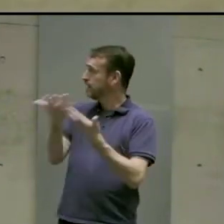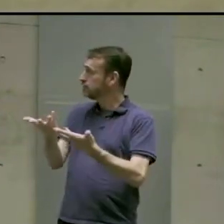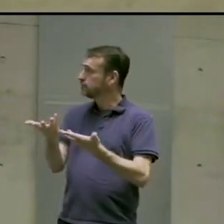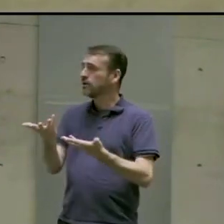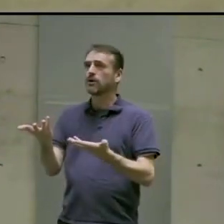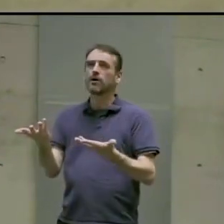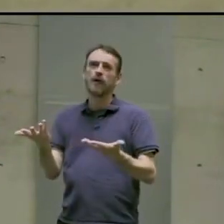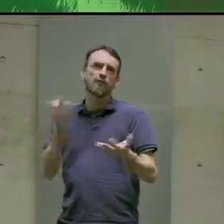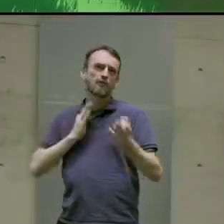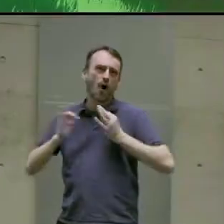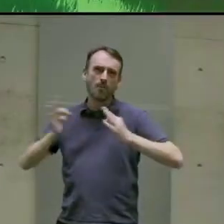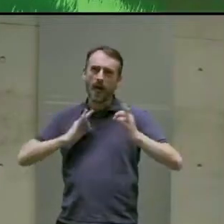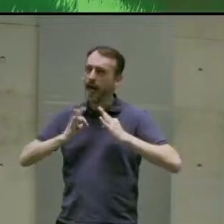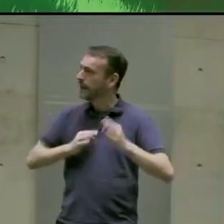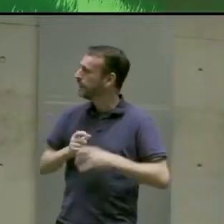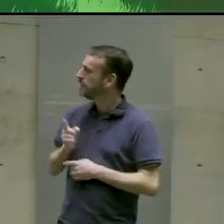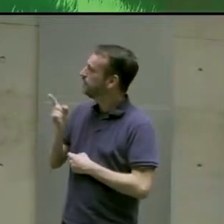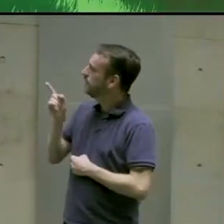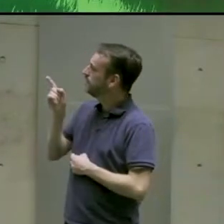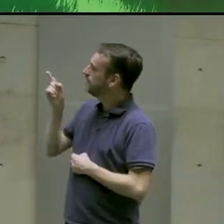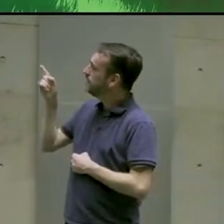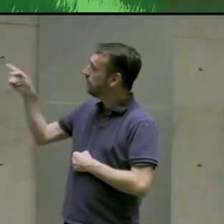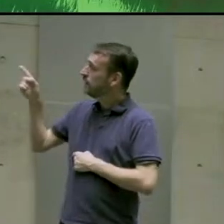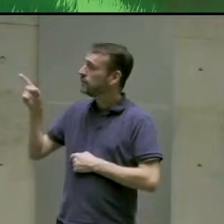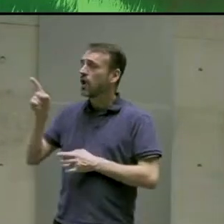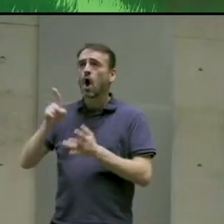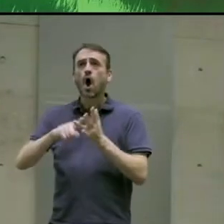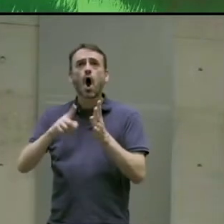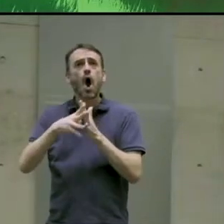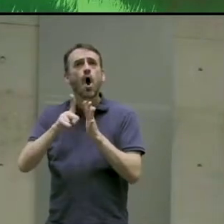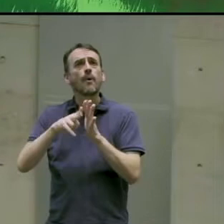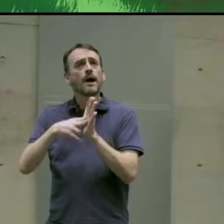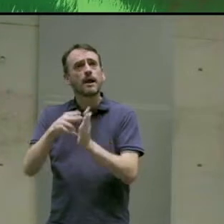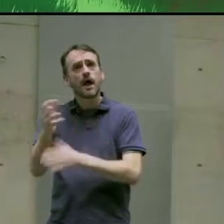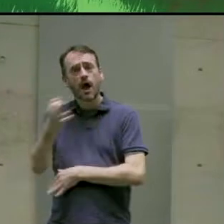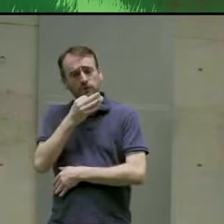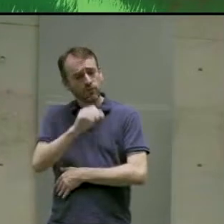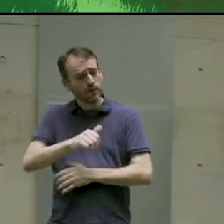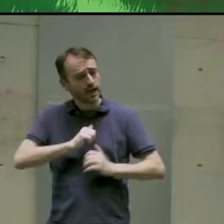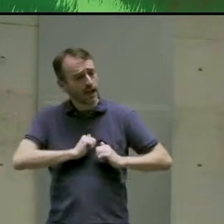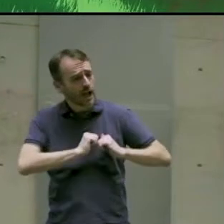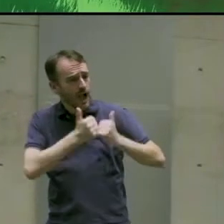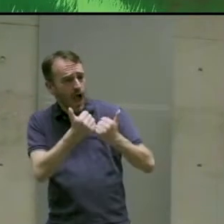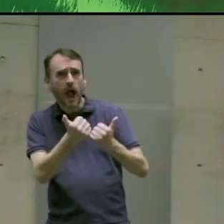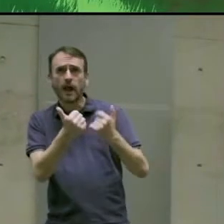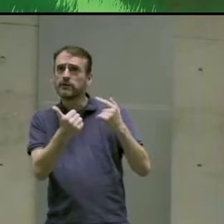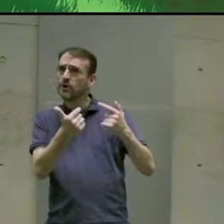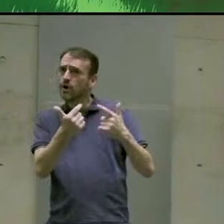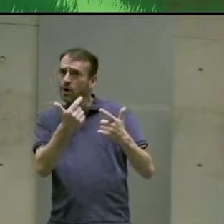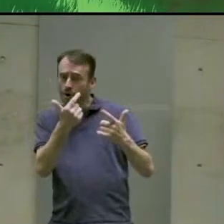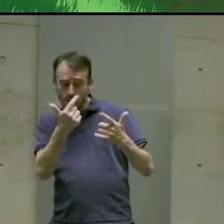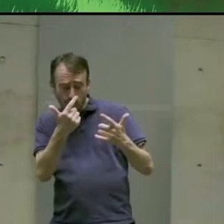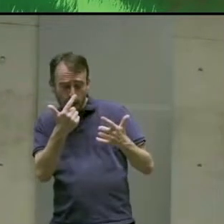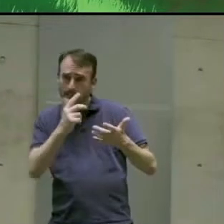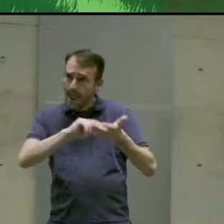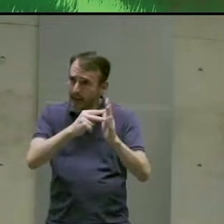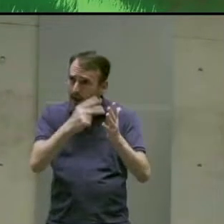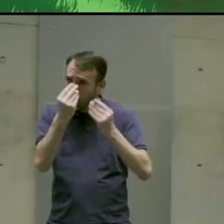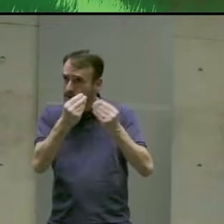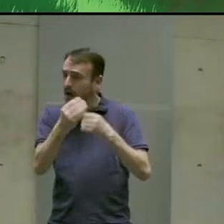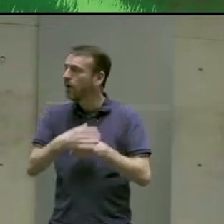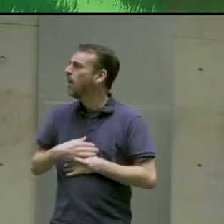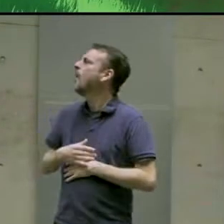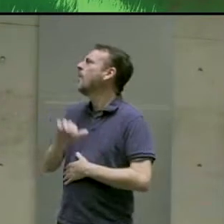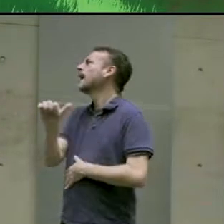example, from Paleo Pines, we've got Owen asking, oh, you're so kind, how's your new house? Have you worked out a plan yet? And the player can answer yes or not